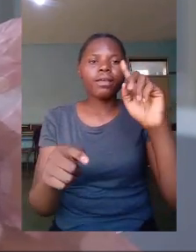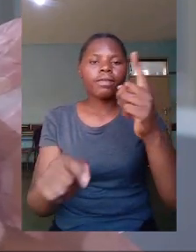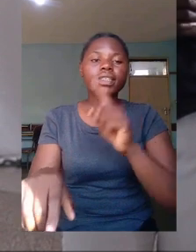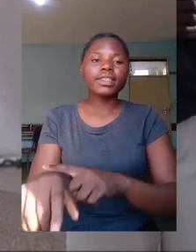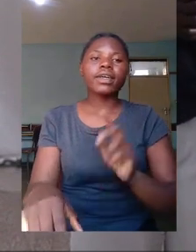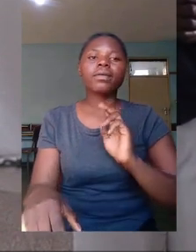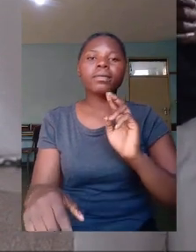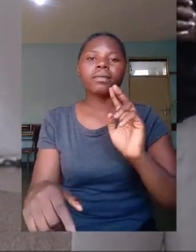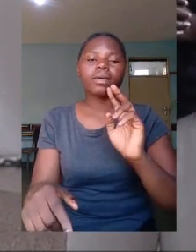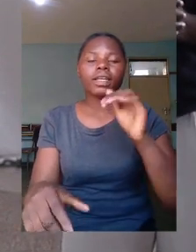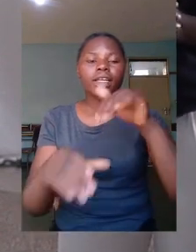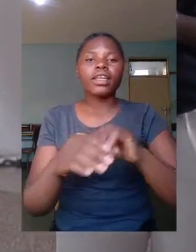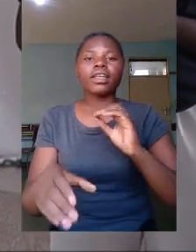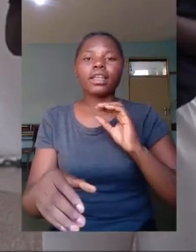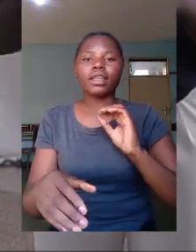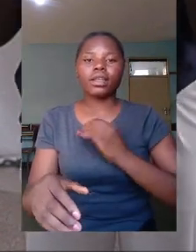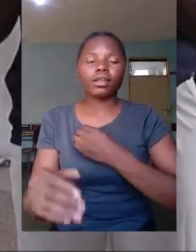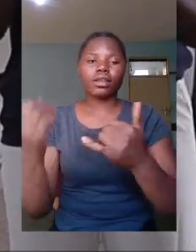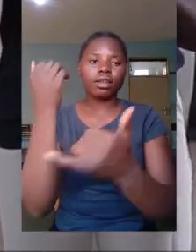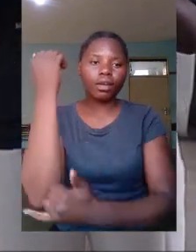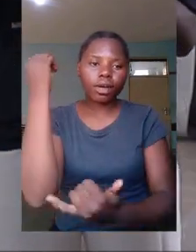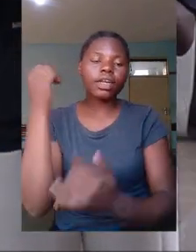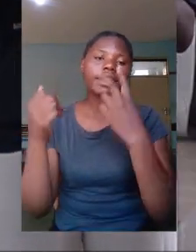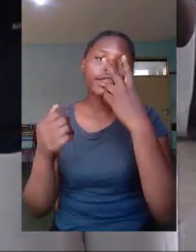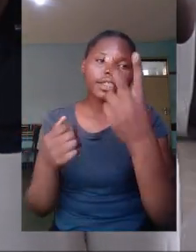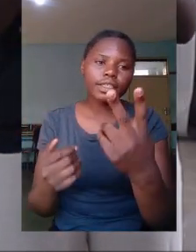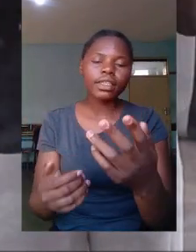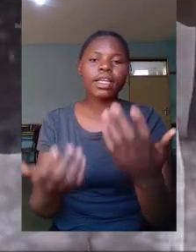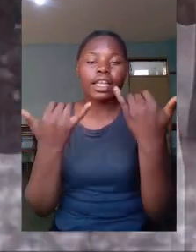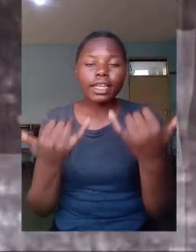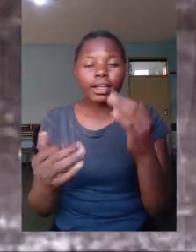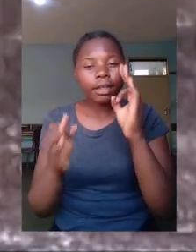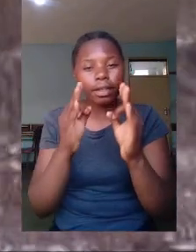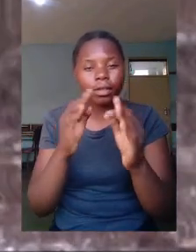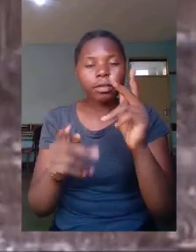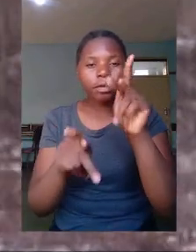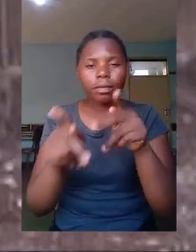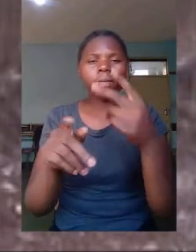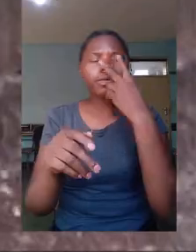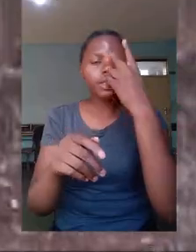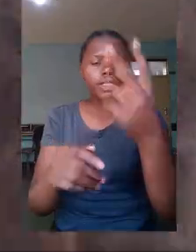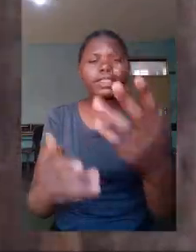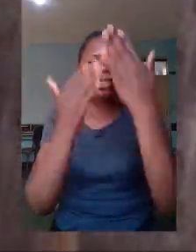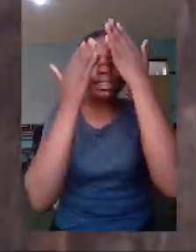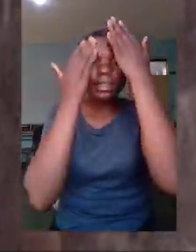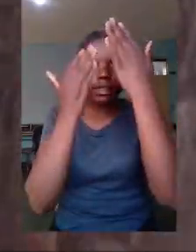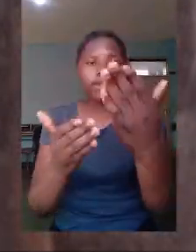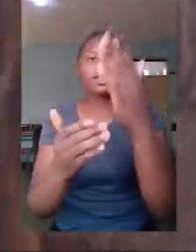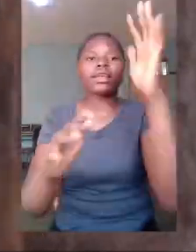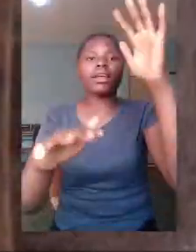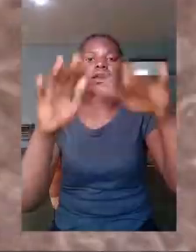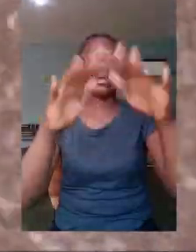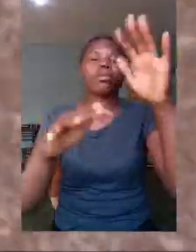our country. It was a learning phase, and immediately they see severe weather happening in the country, specifically